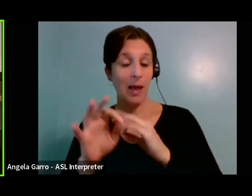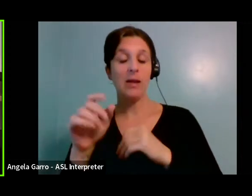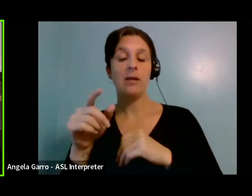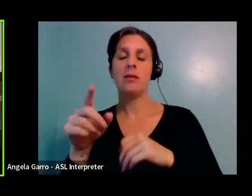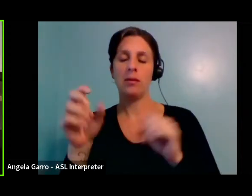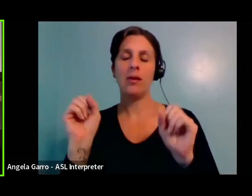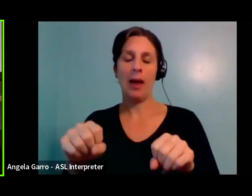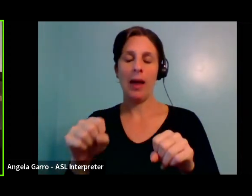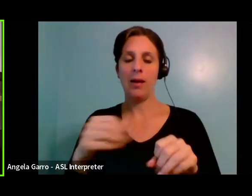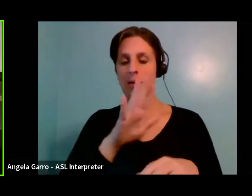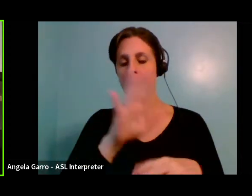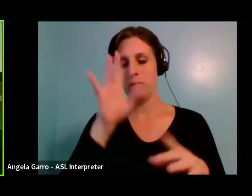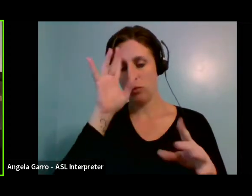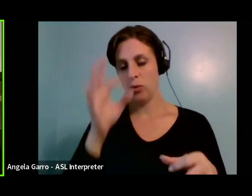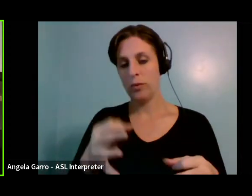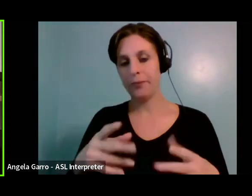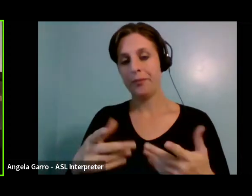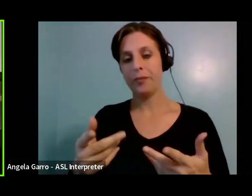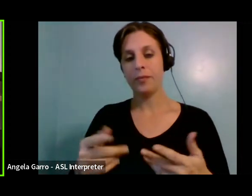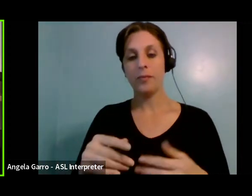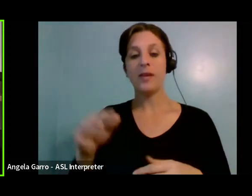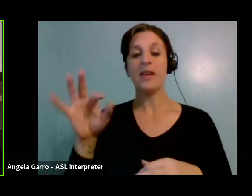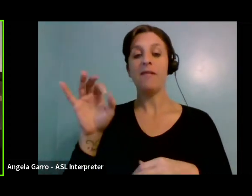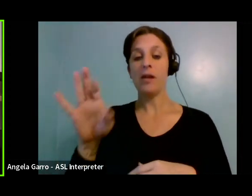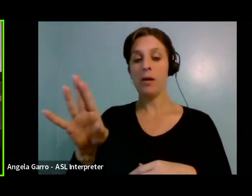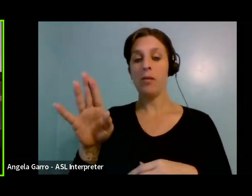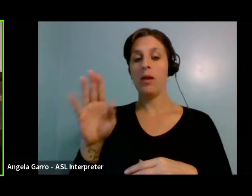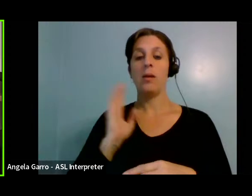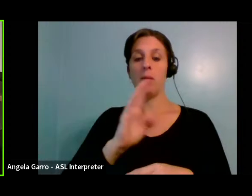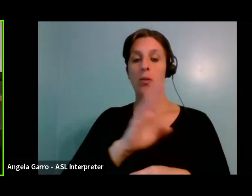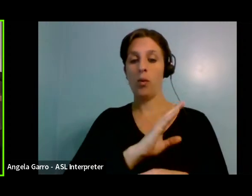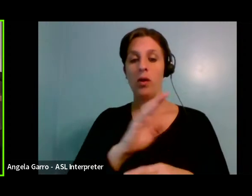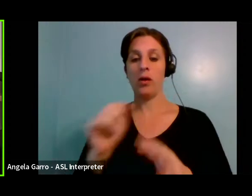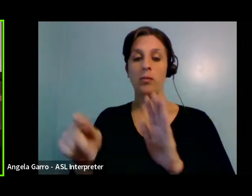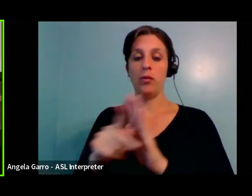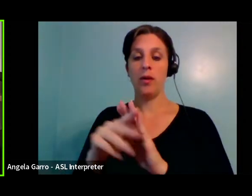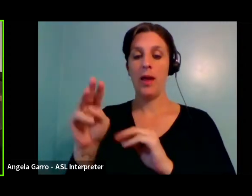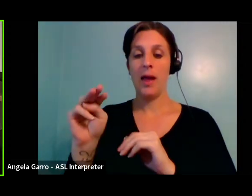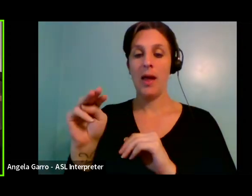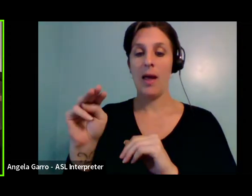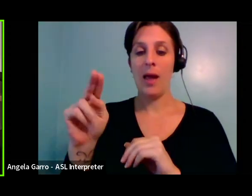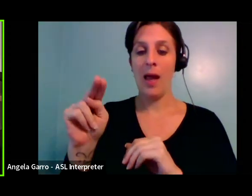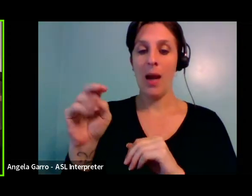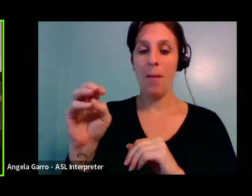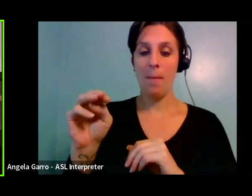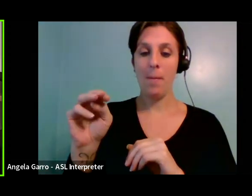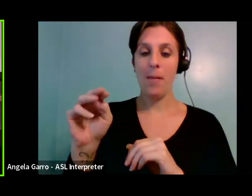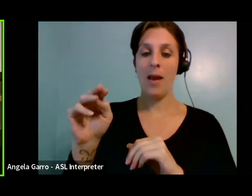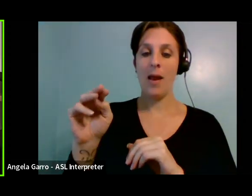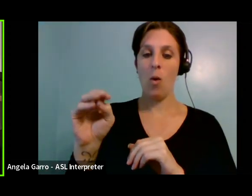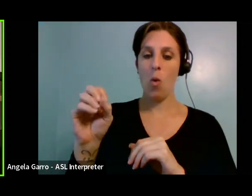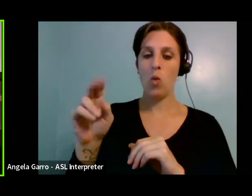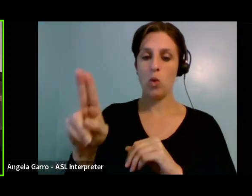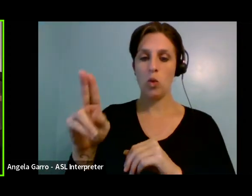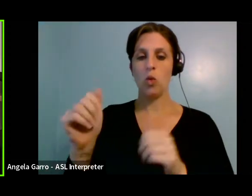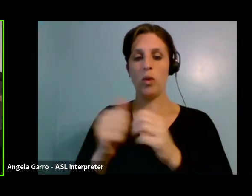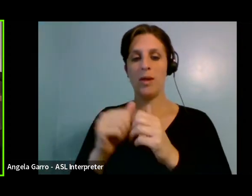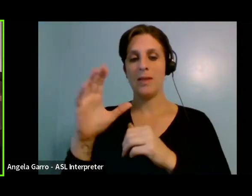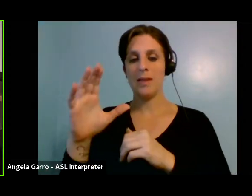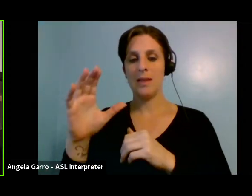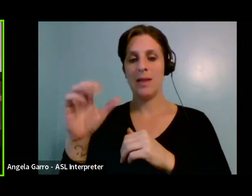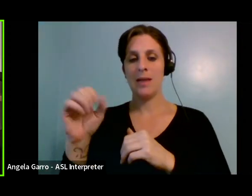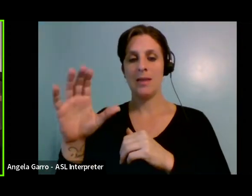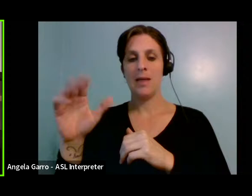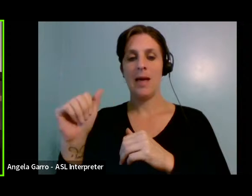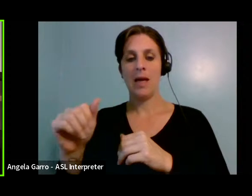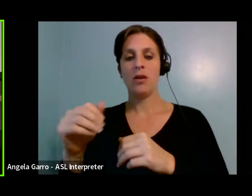Back in February, the board approved an MOU with CSCA to support a differential